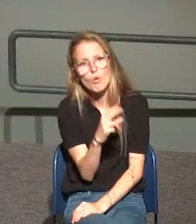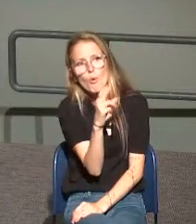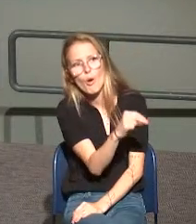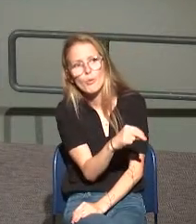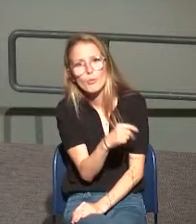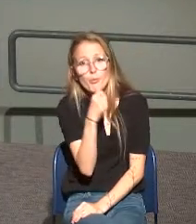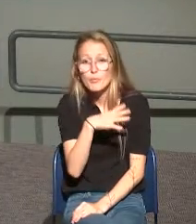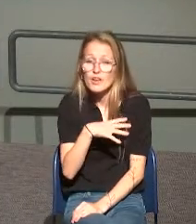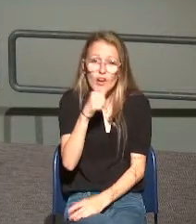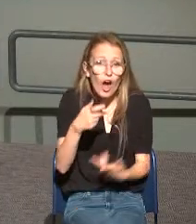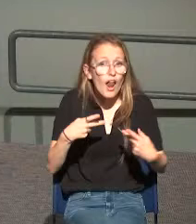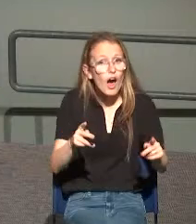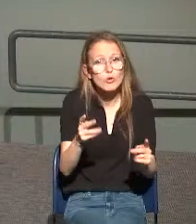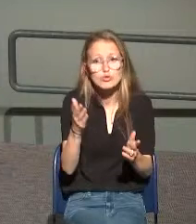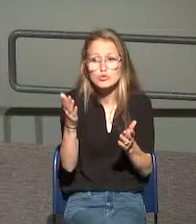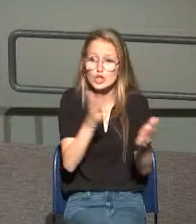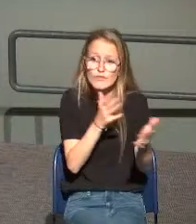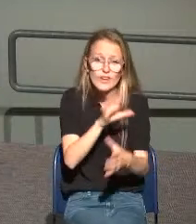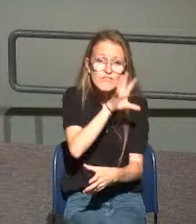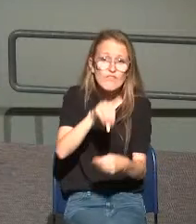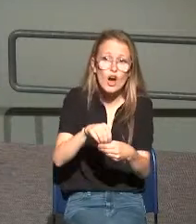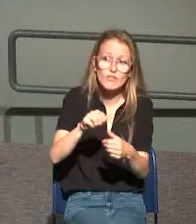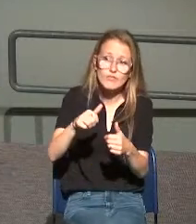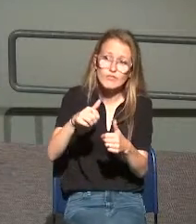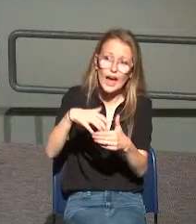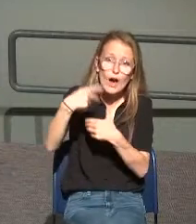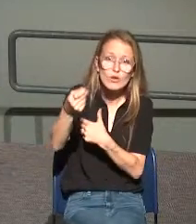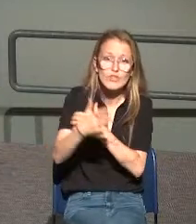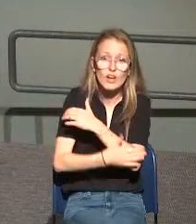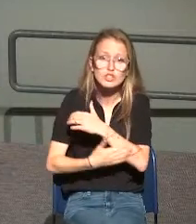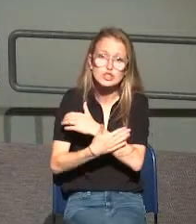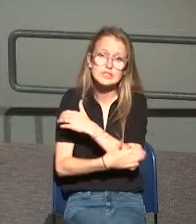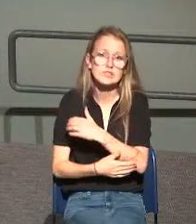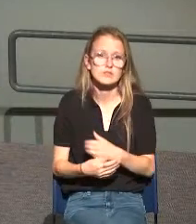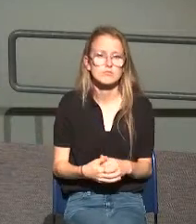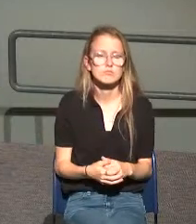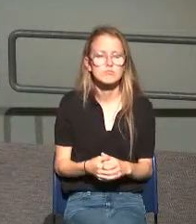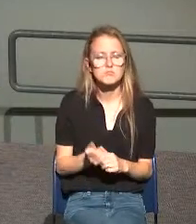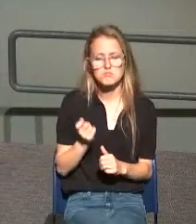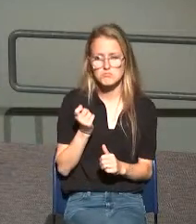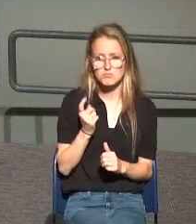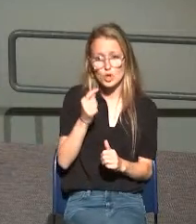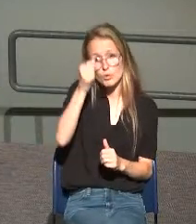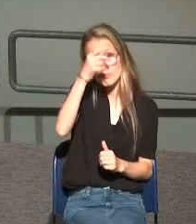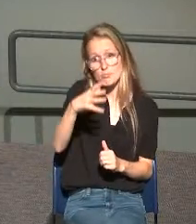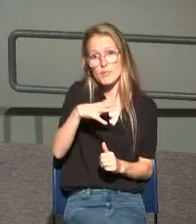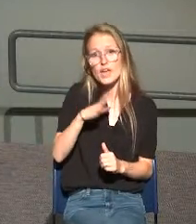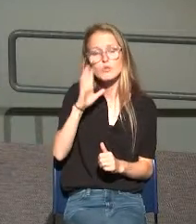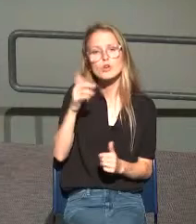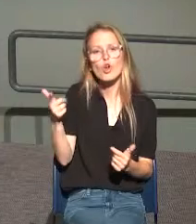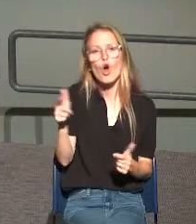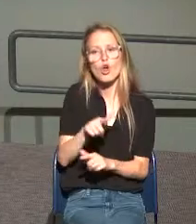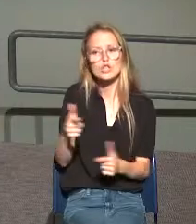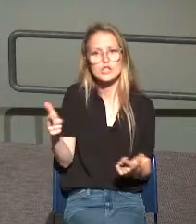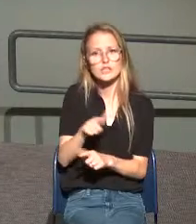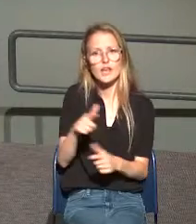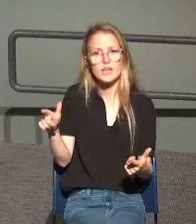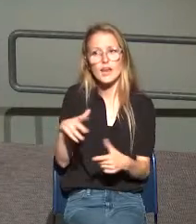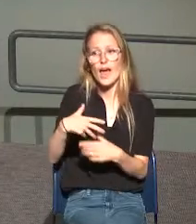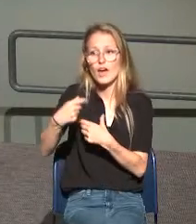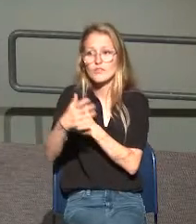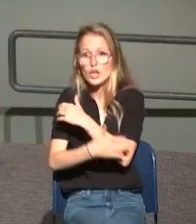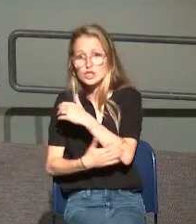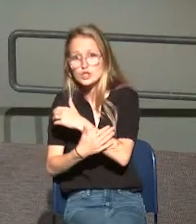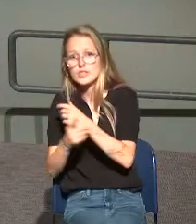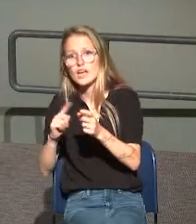to serve overseas. They only had shore billets. Now, the way it would work was that for the guys, they would alternate overseas, and then the shore